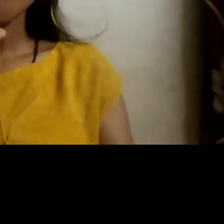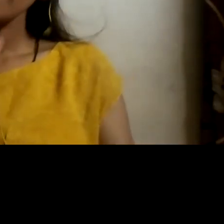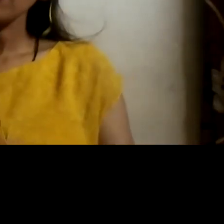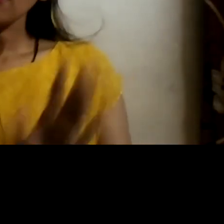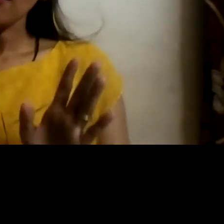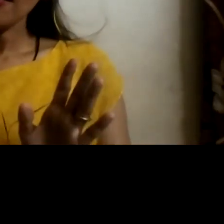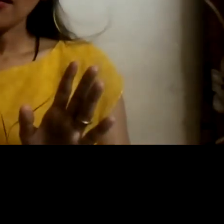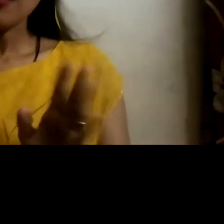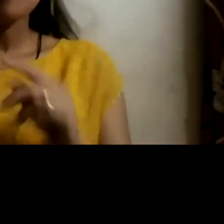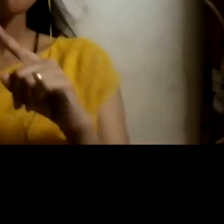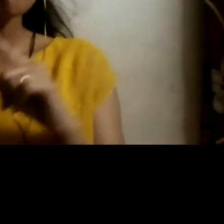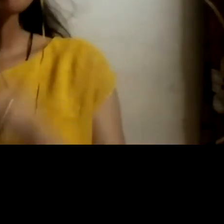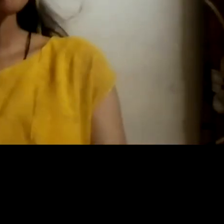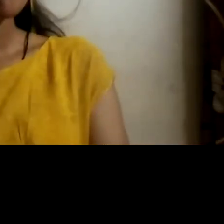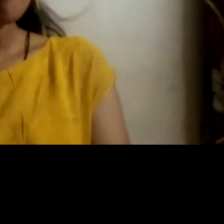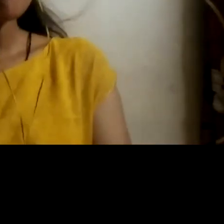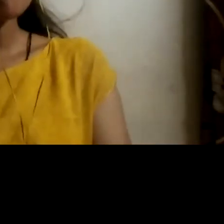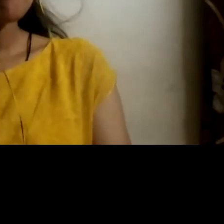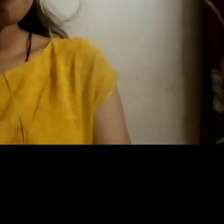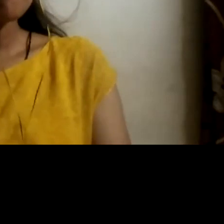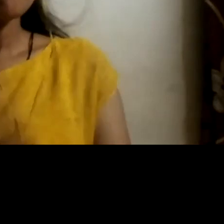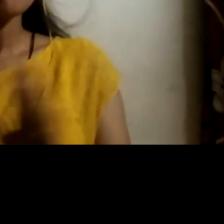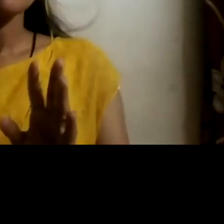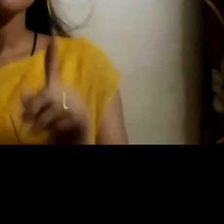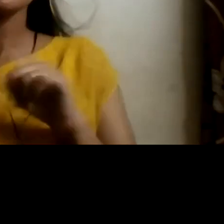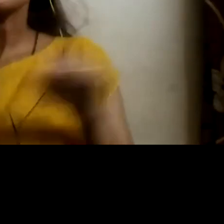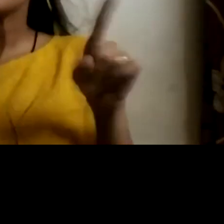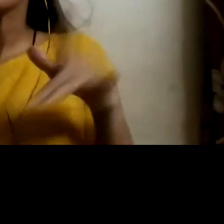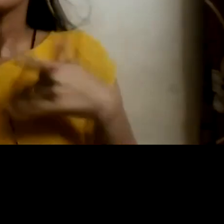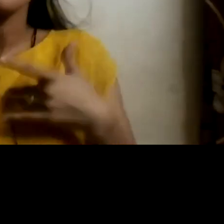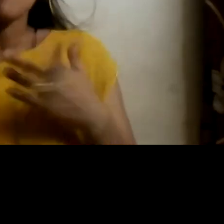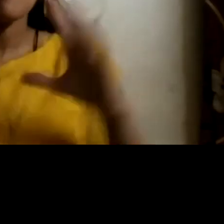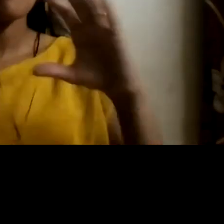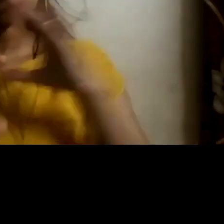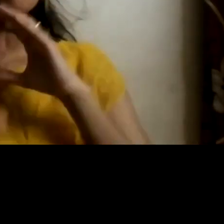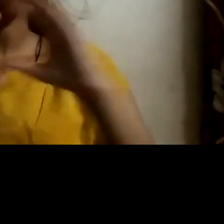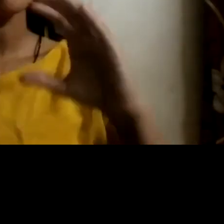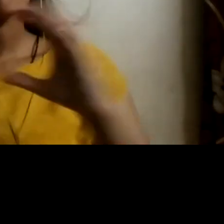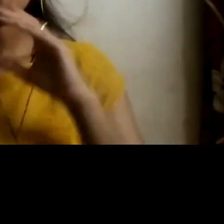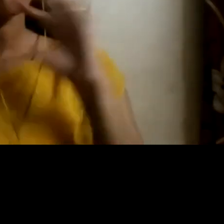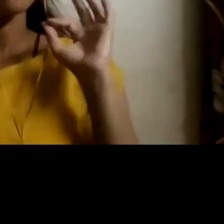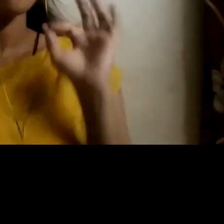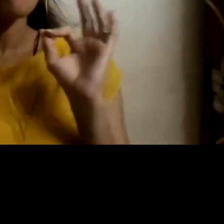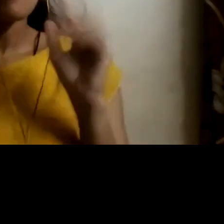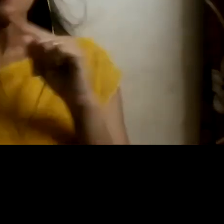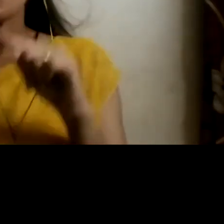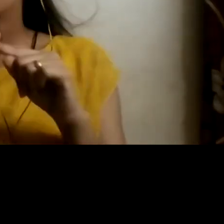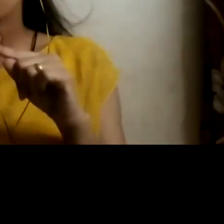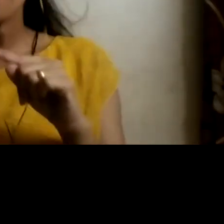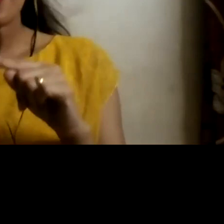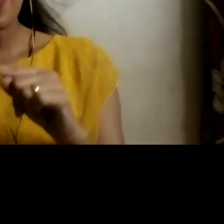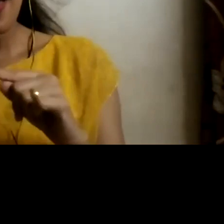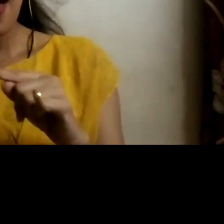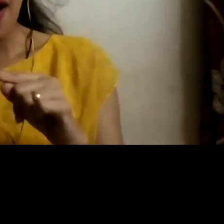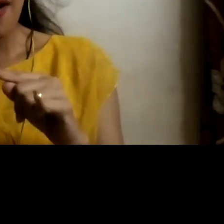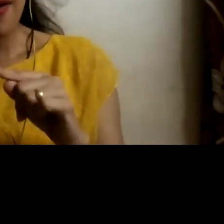as if we are having a conversational session on the idea of